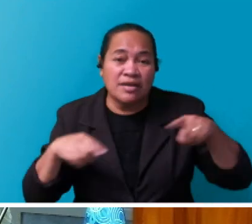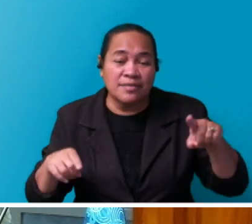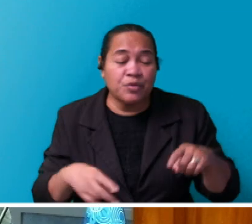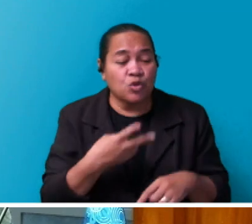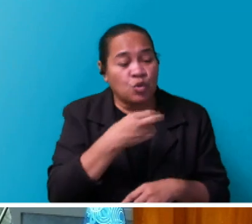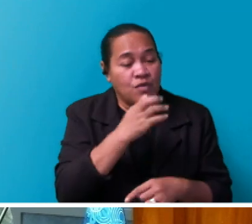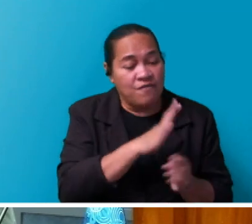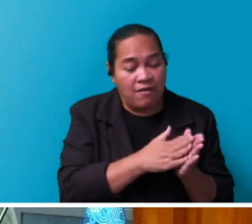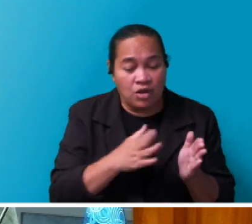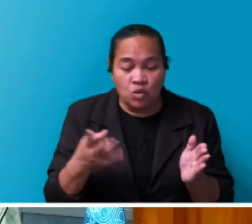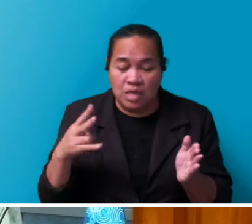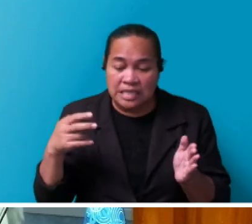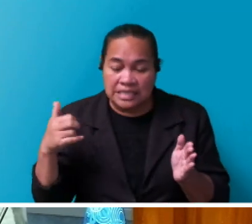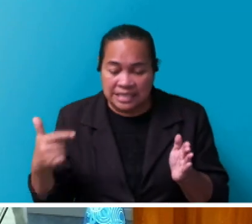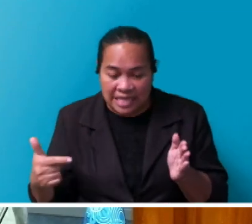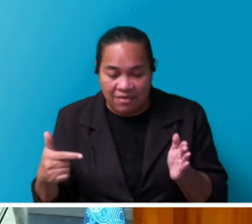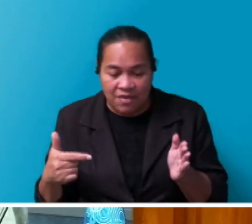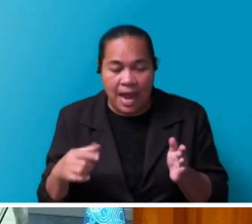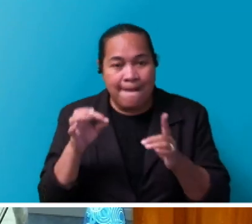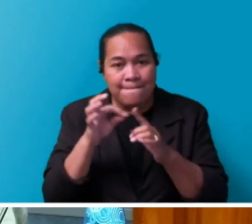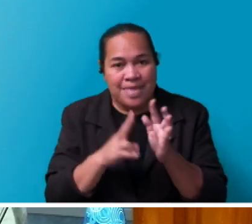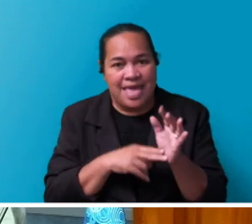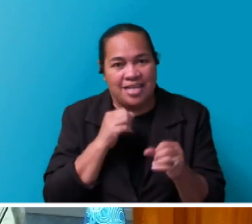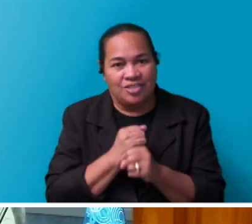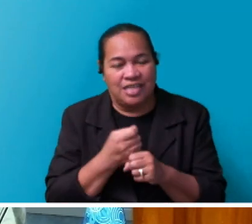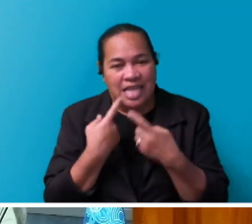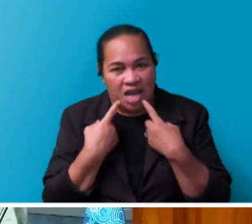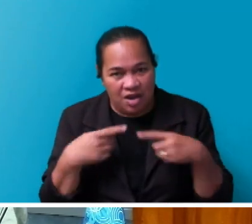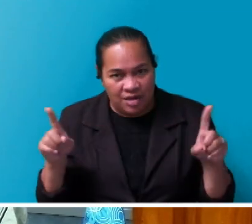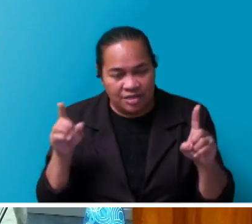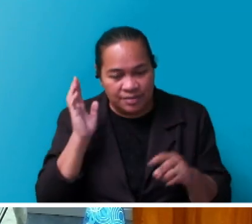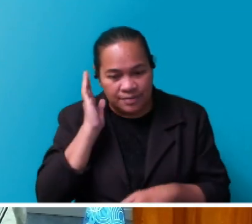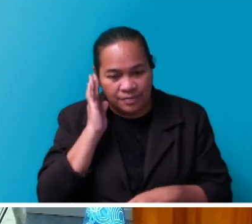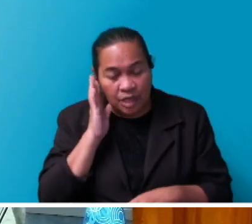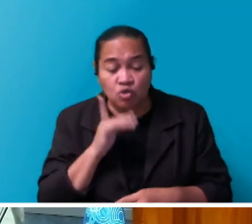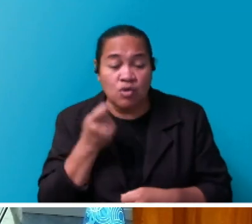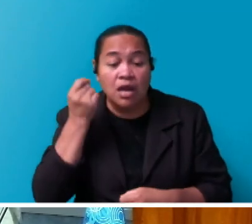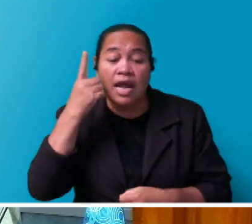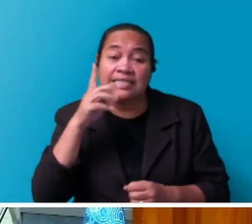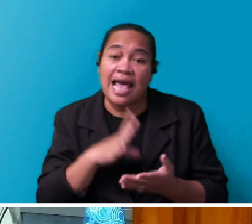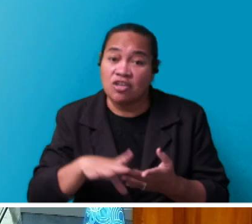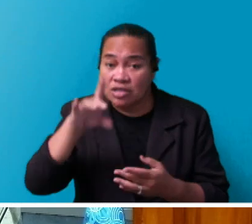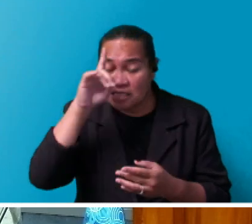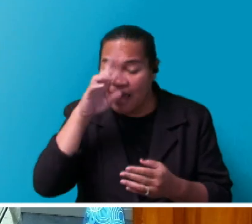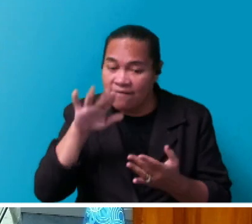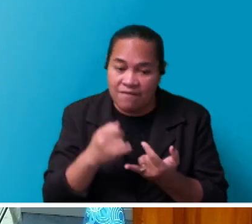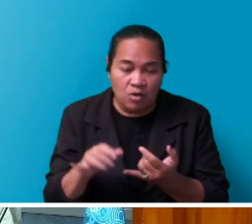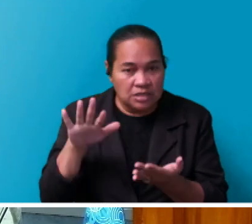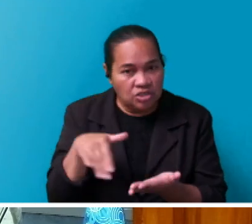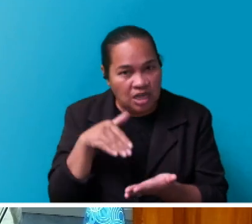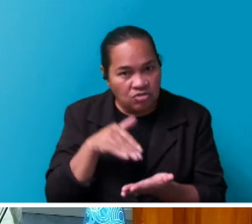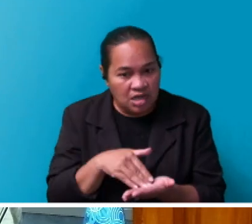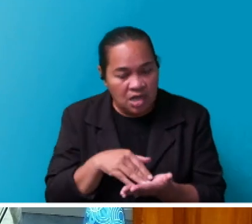2025-2027 PNG Declaration. Mr. Speaker, sir, recognizing education as central to the 2050